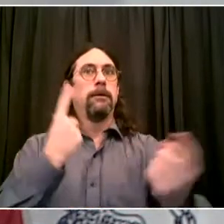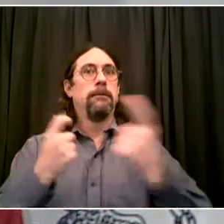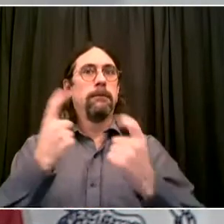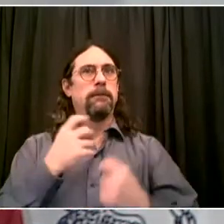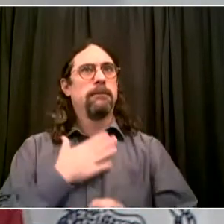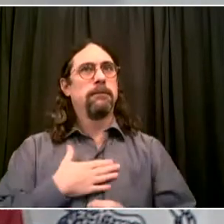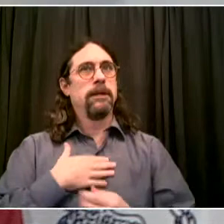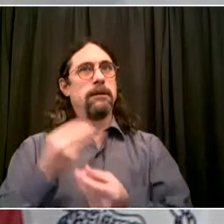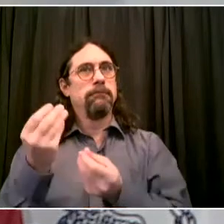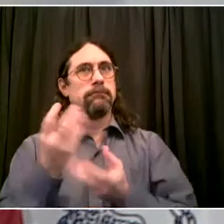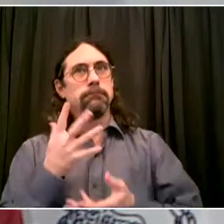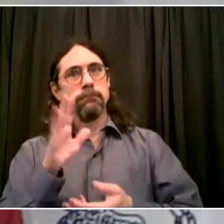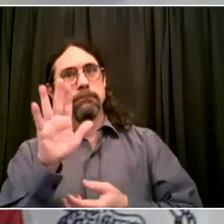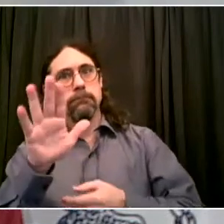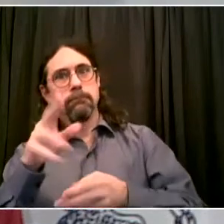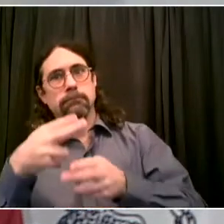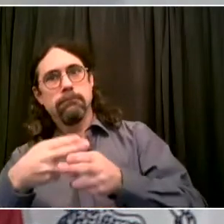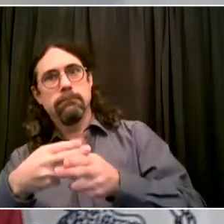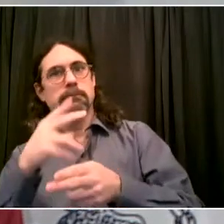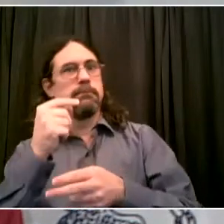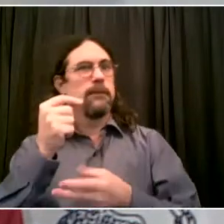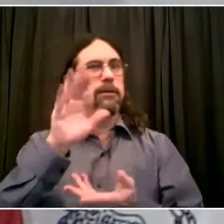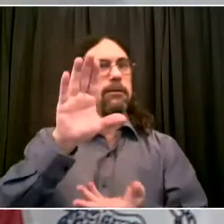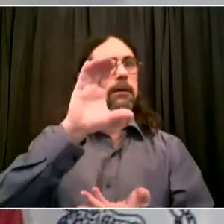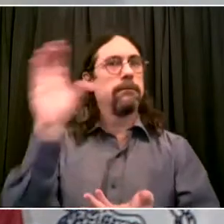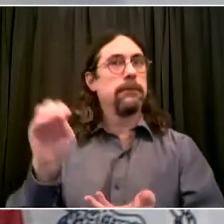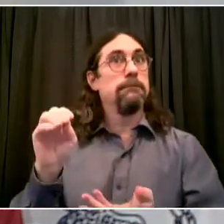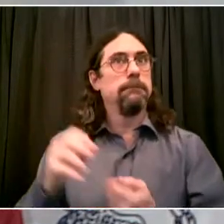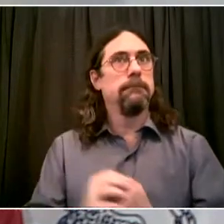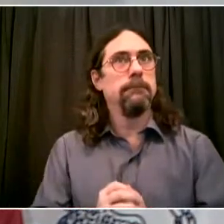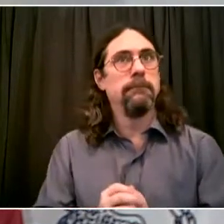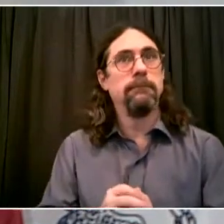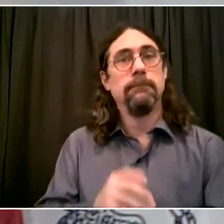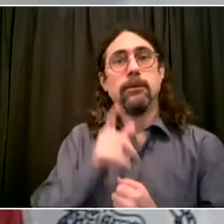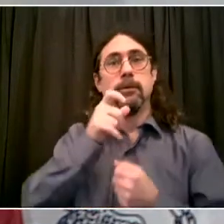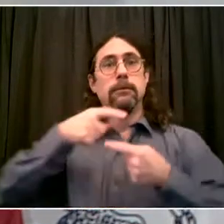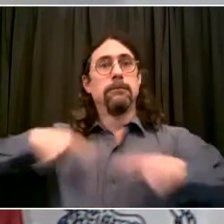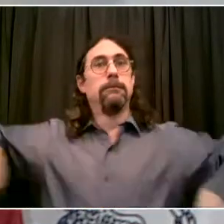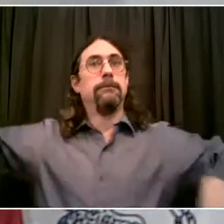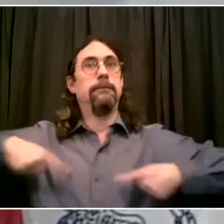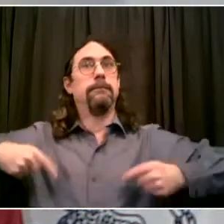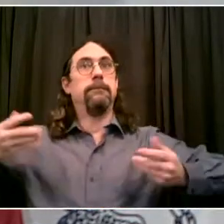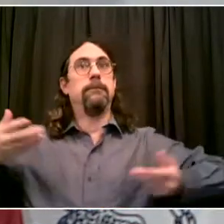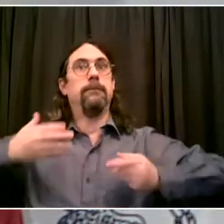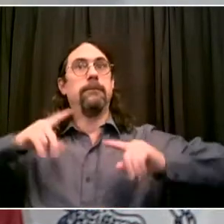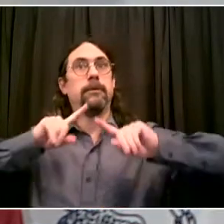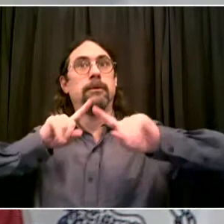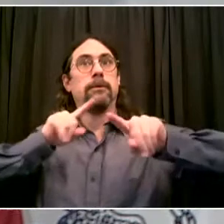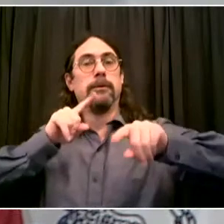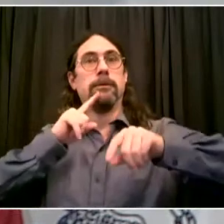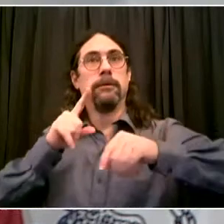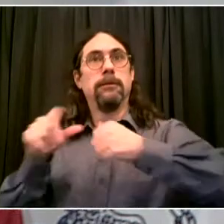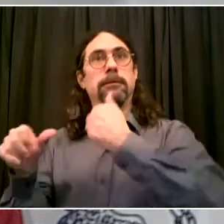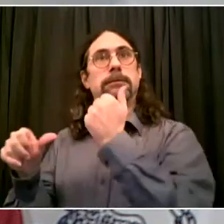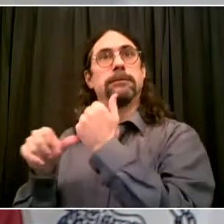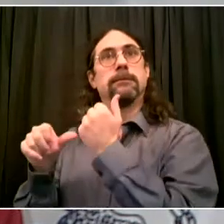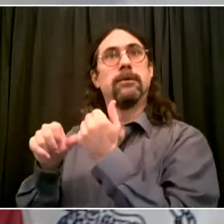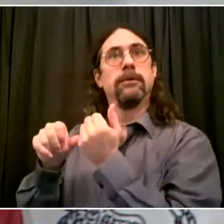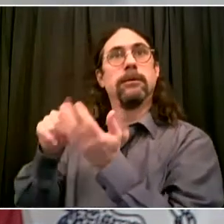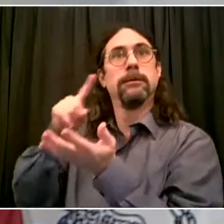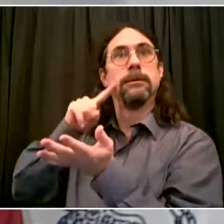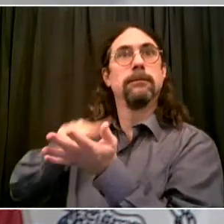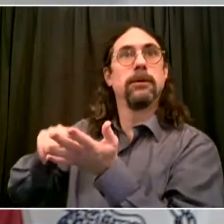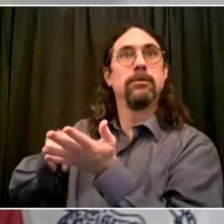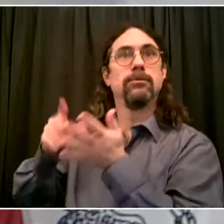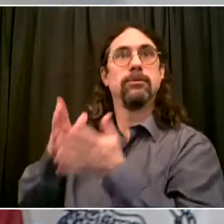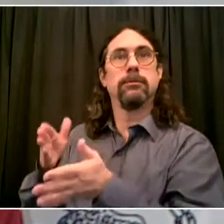journalist. Hi all, we'll now begin our Q&A. With us today, we have Deputy Inspector of the Anti-Asian Hate Crimes Task Force,